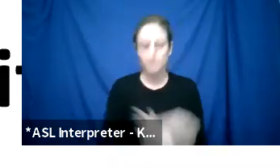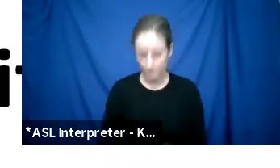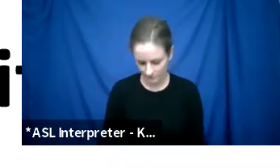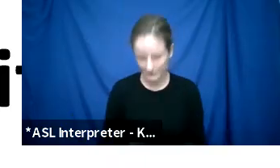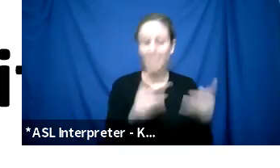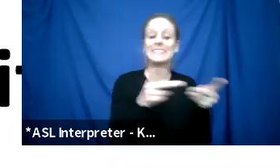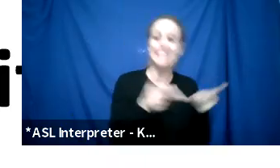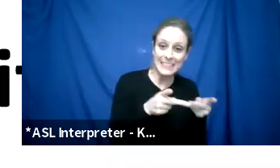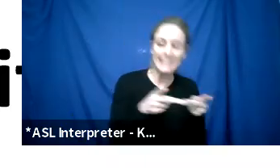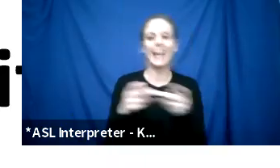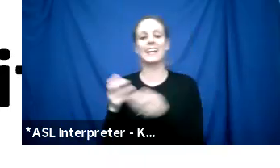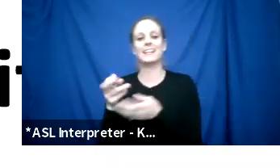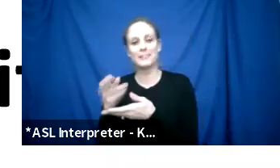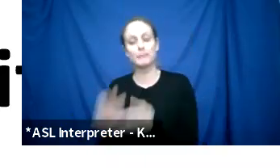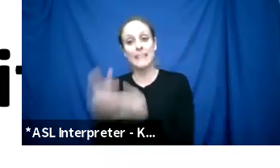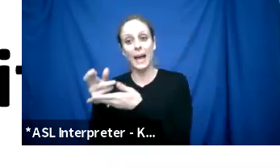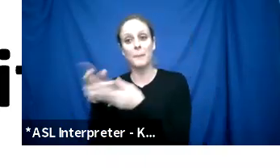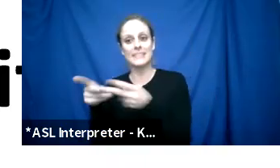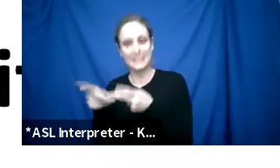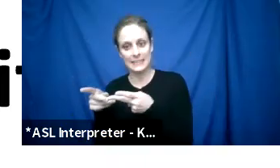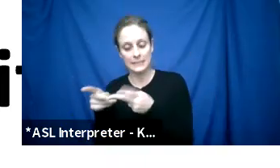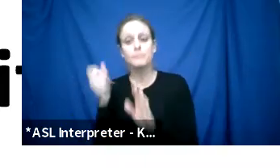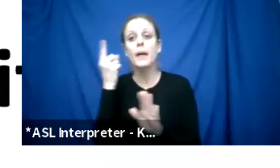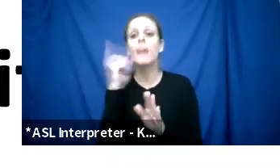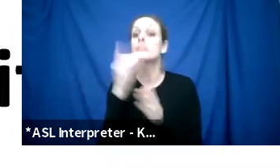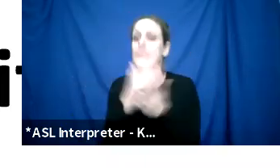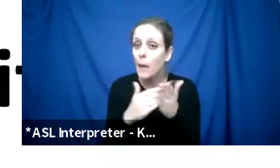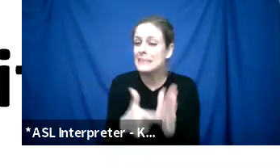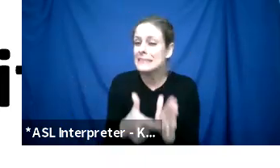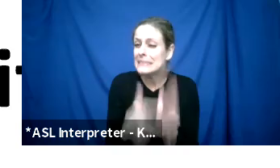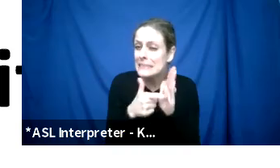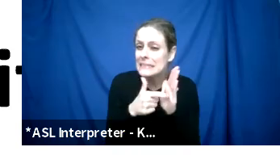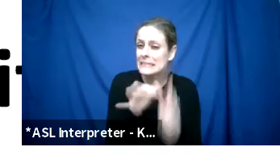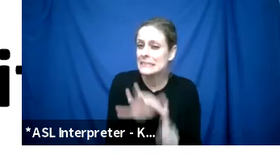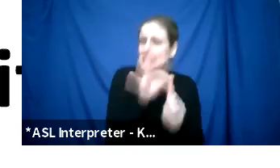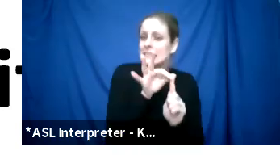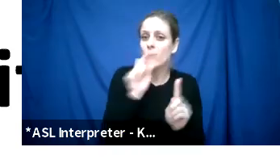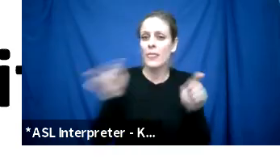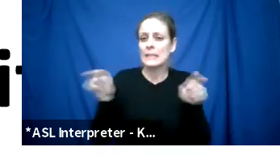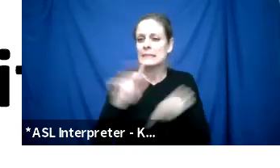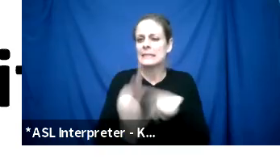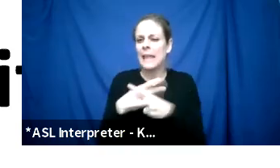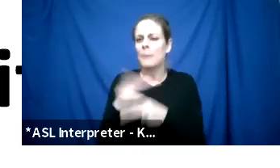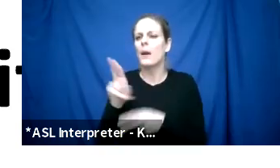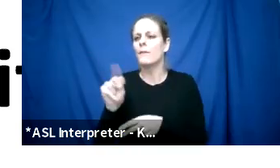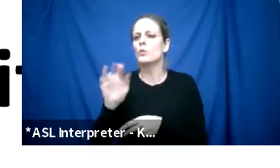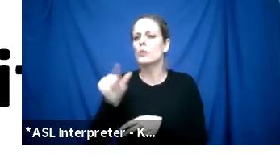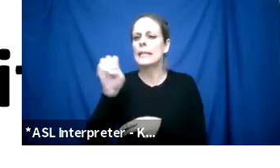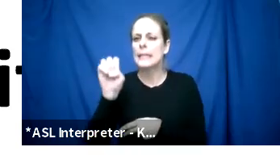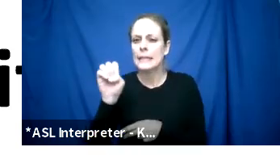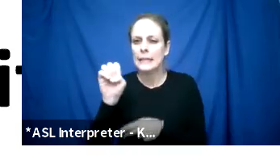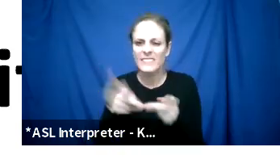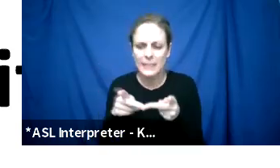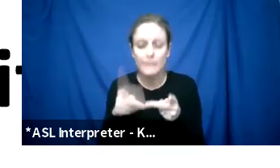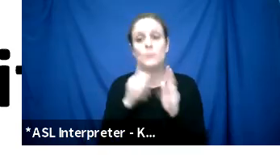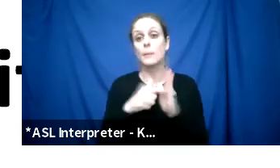these facilities, and make sure that you do understand there are specific requirements for these type of unique facilities. So if you had a play area, maybe